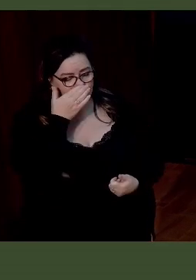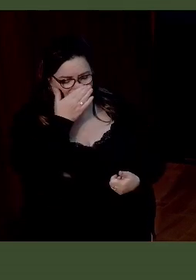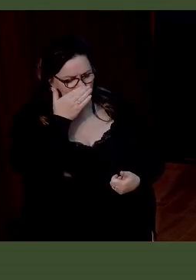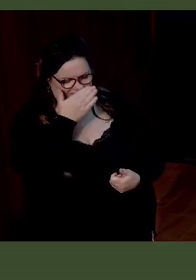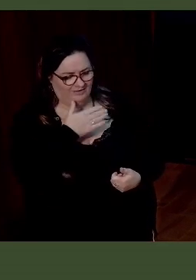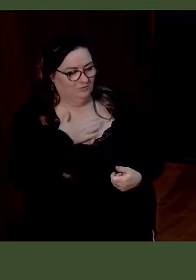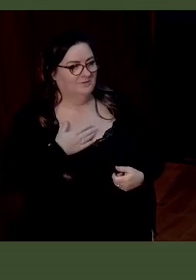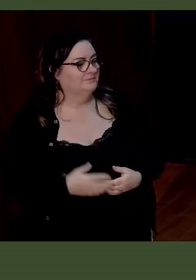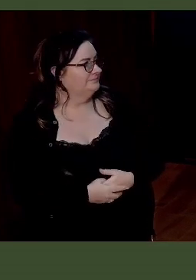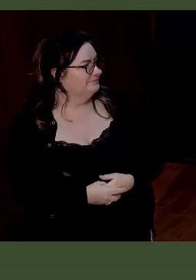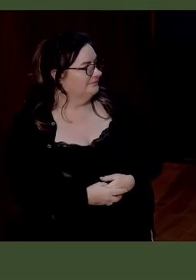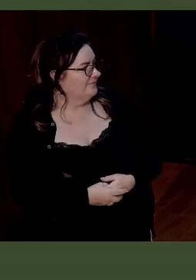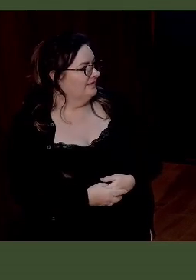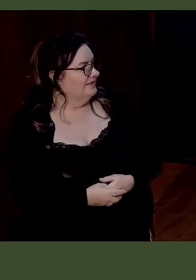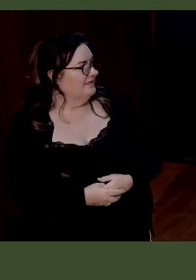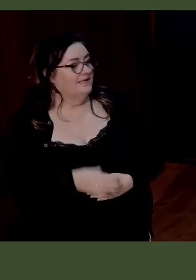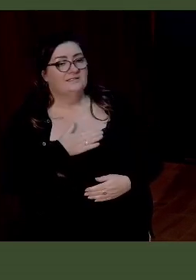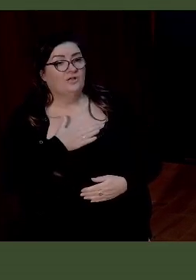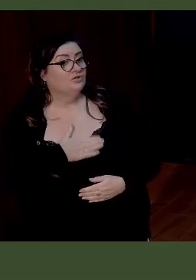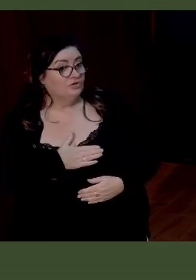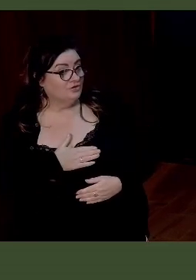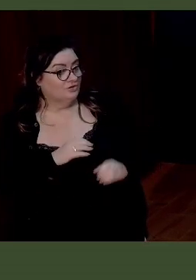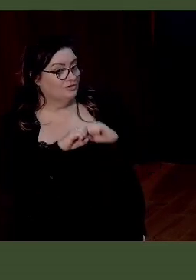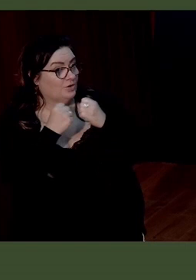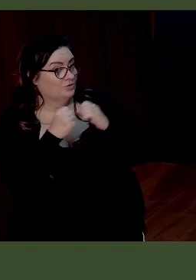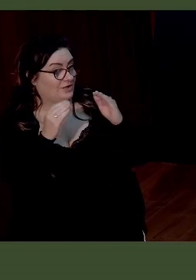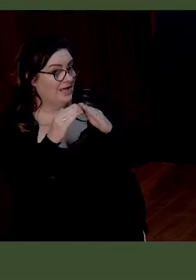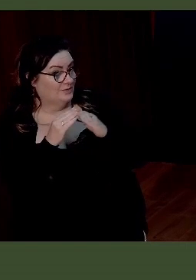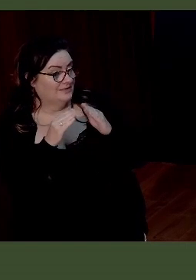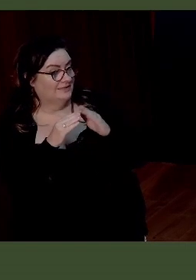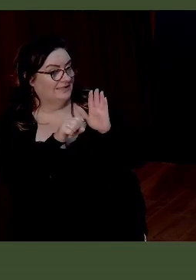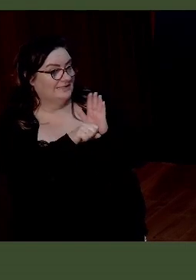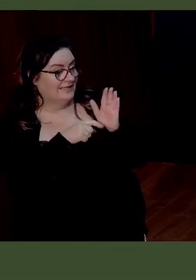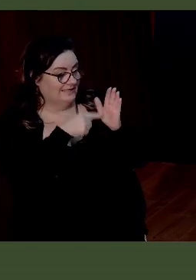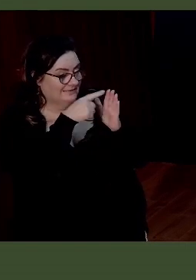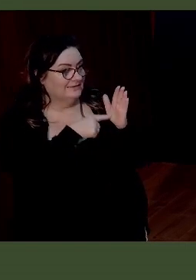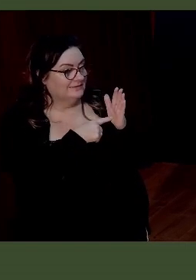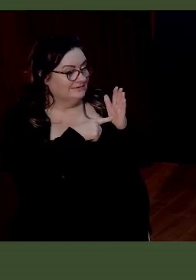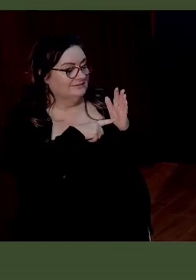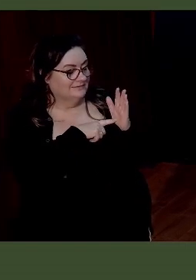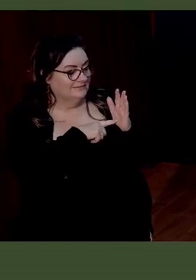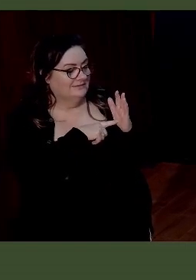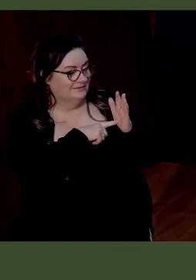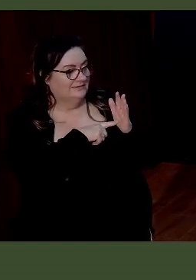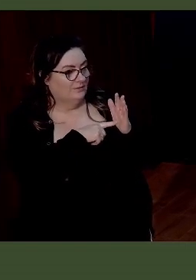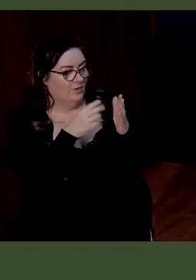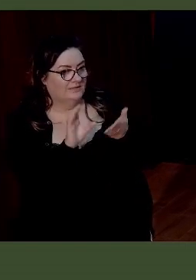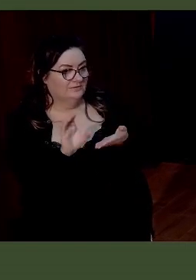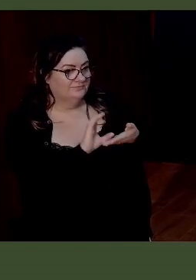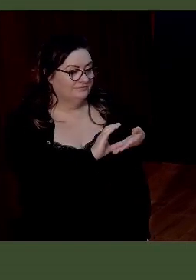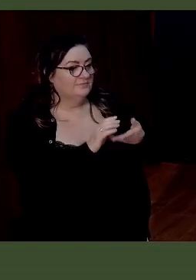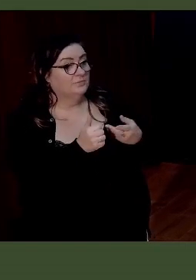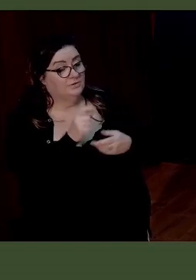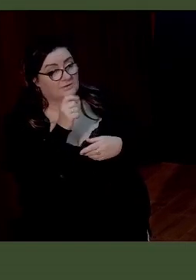But as I said, it's not just social housing that the state is interested in supporting, and